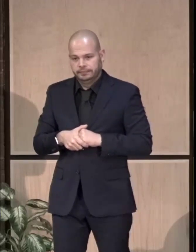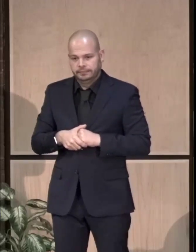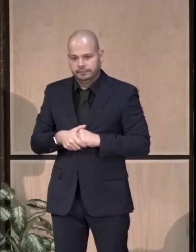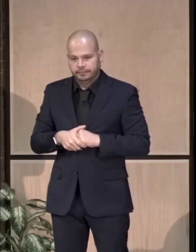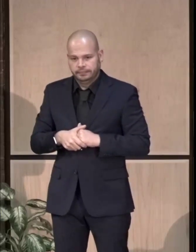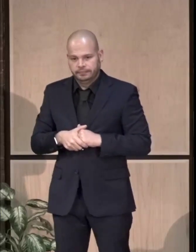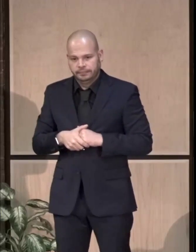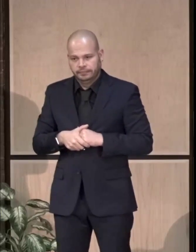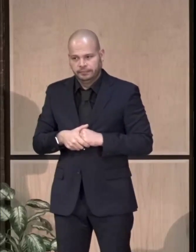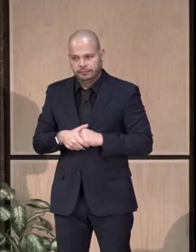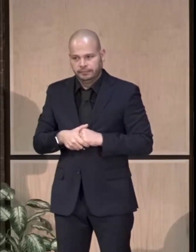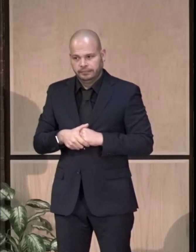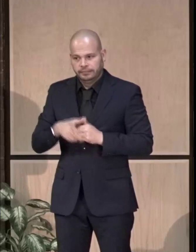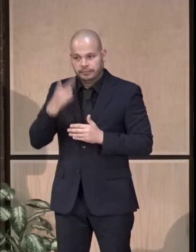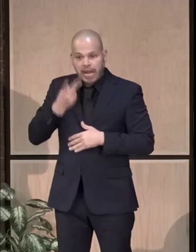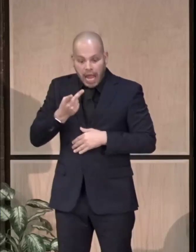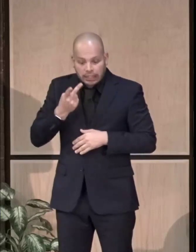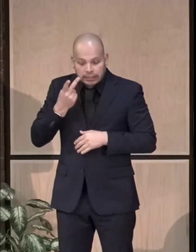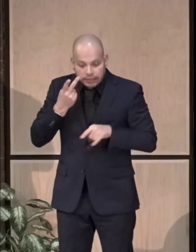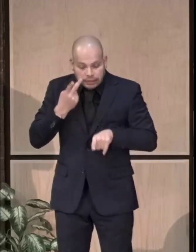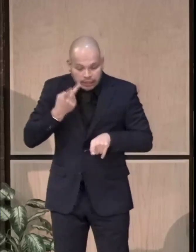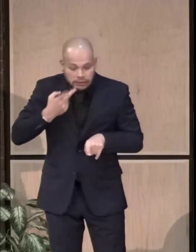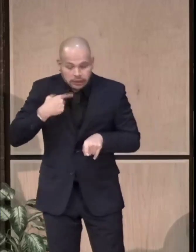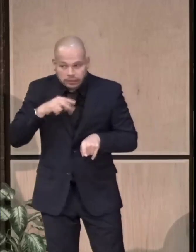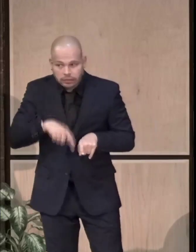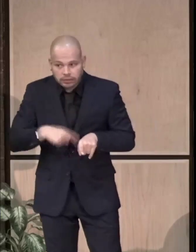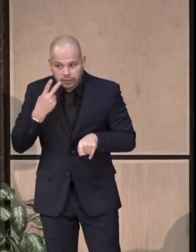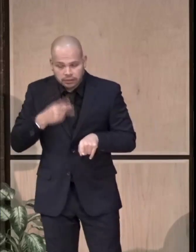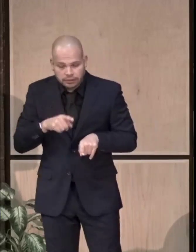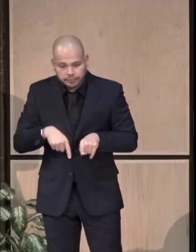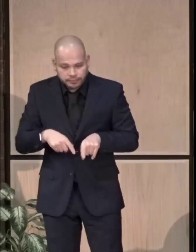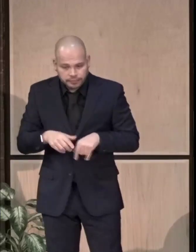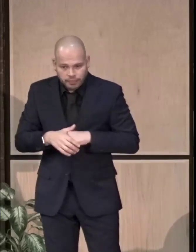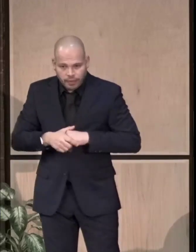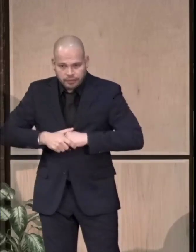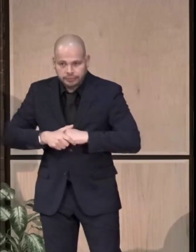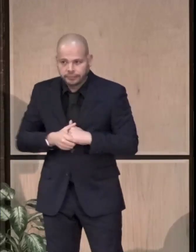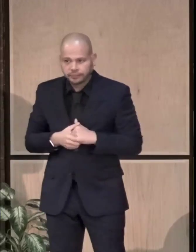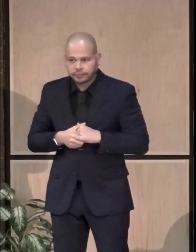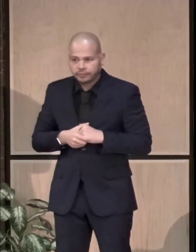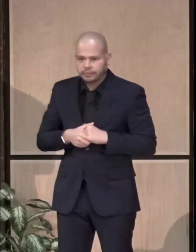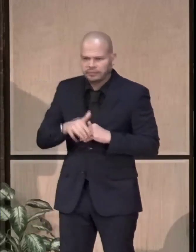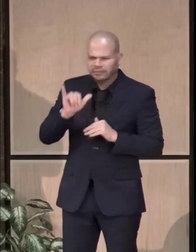Do you see that? I see it, yeah. Okay. So were you summarizing, trying to summarize